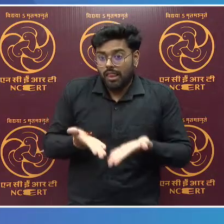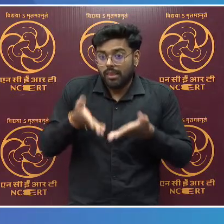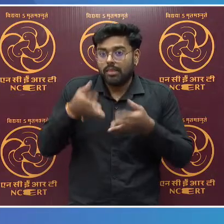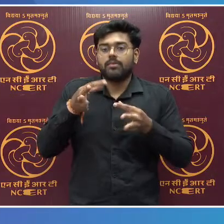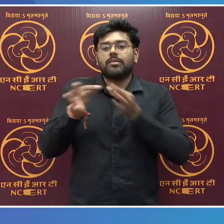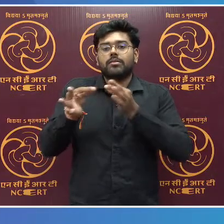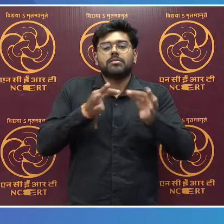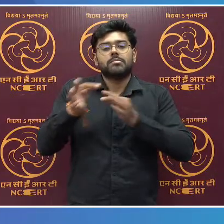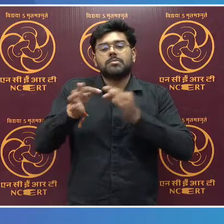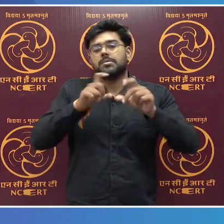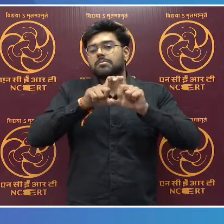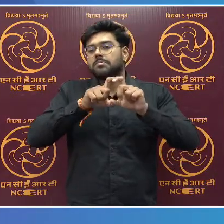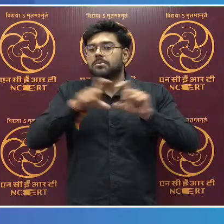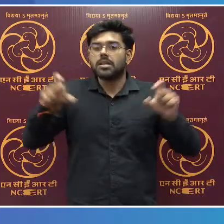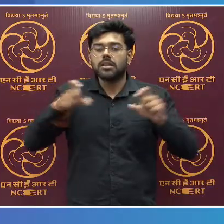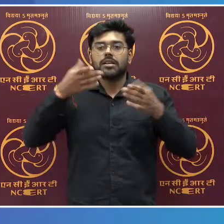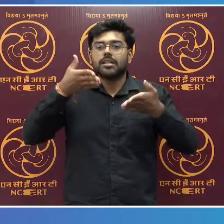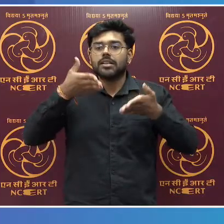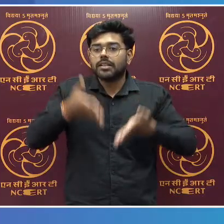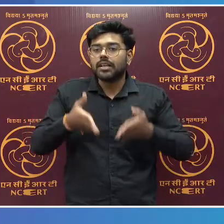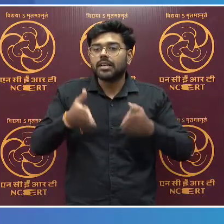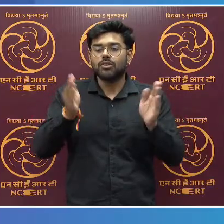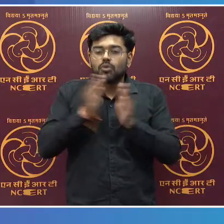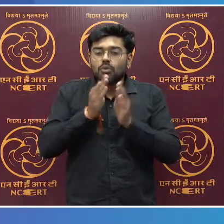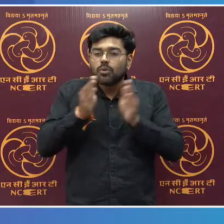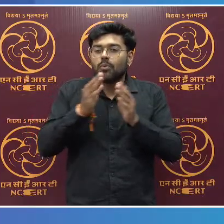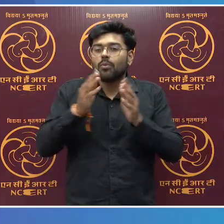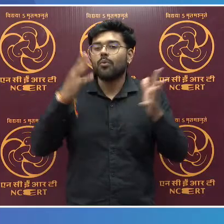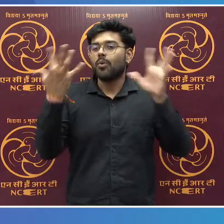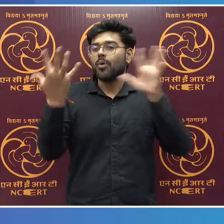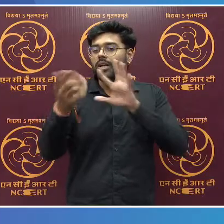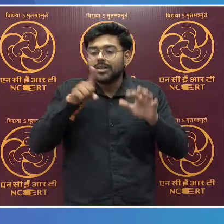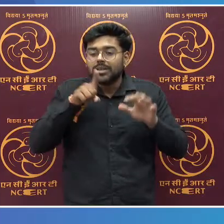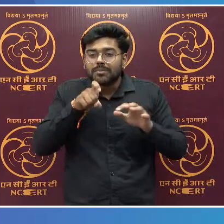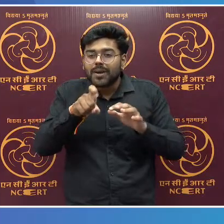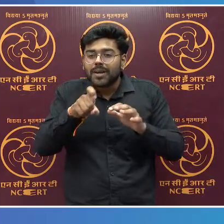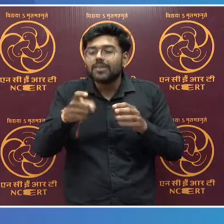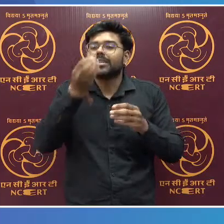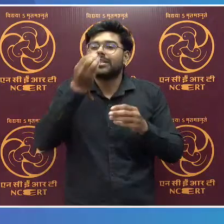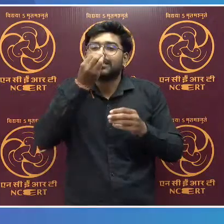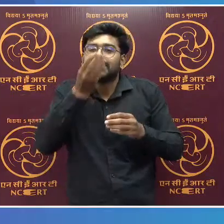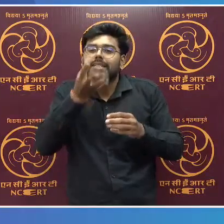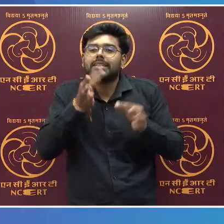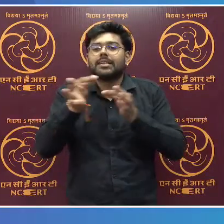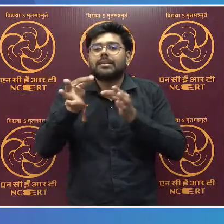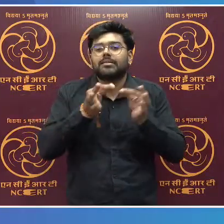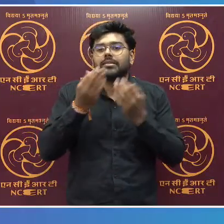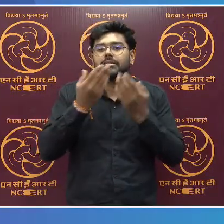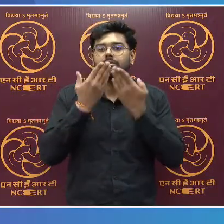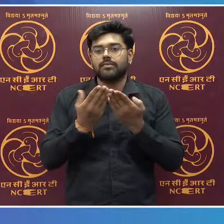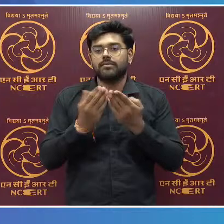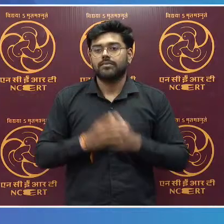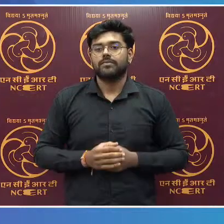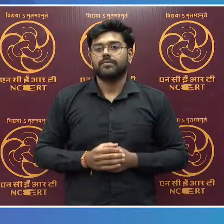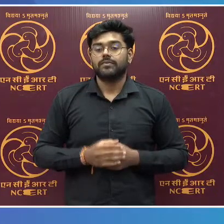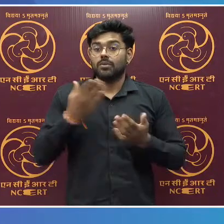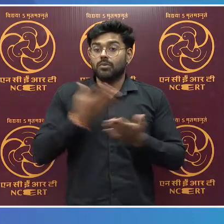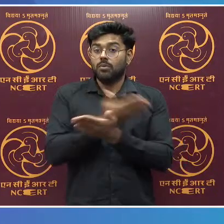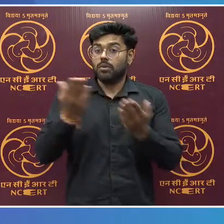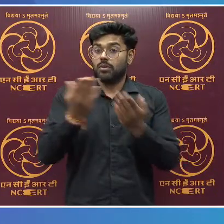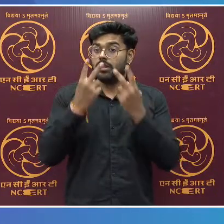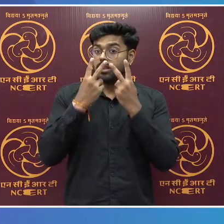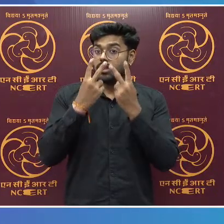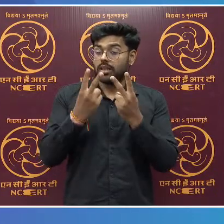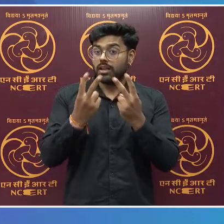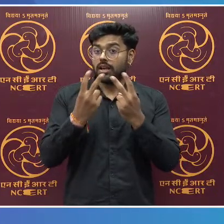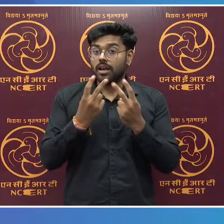explaining this so clearly and making this tiny world of microbes so easy to understand. You also saw this entire session